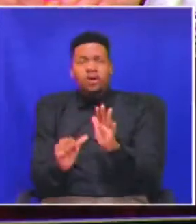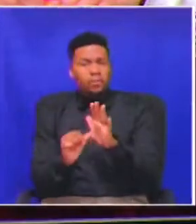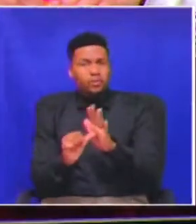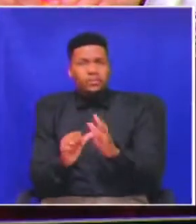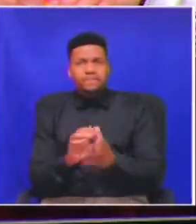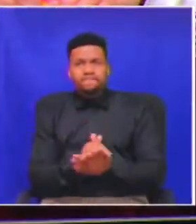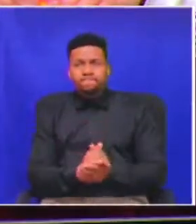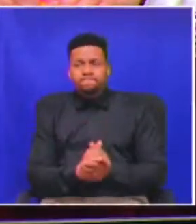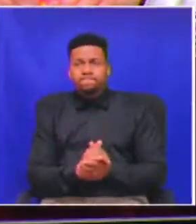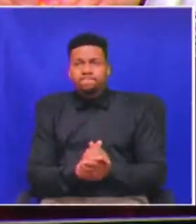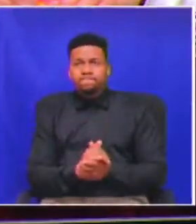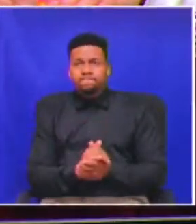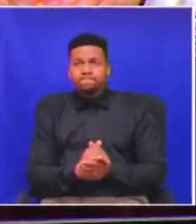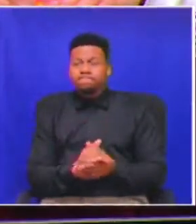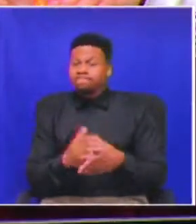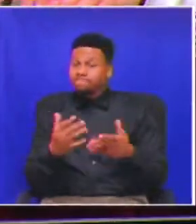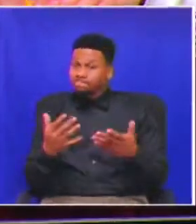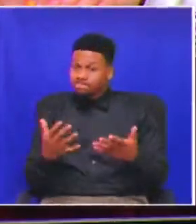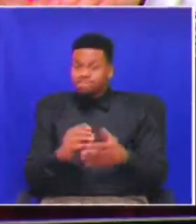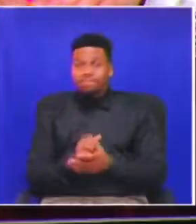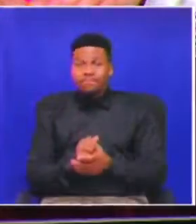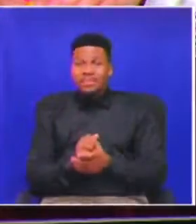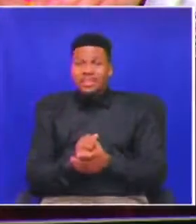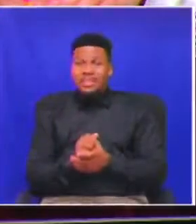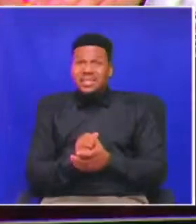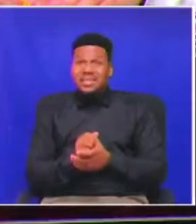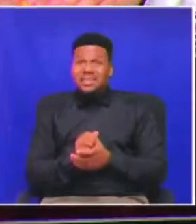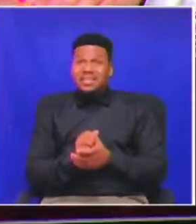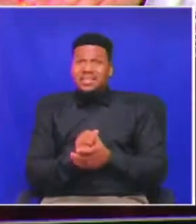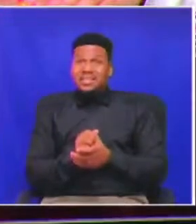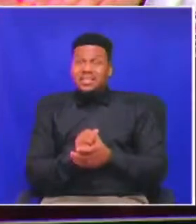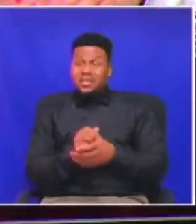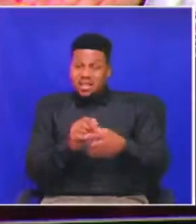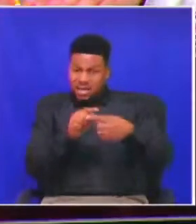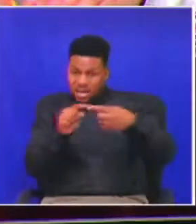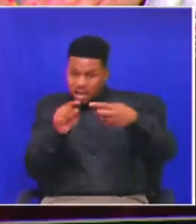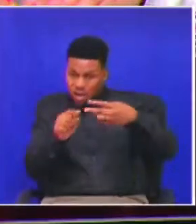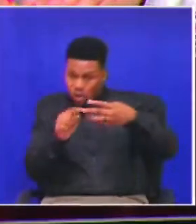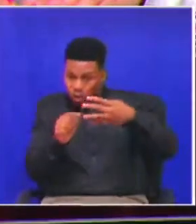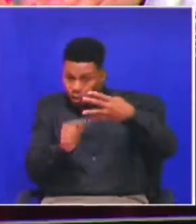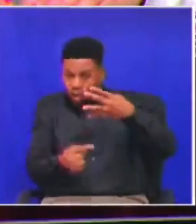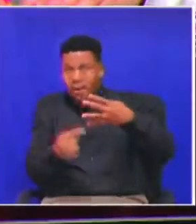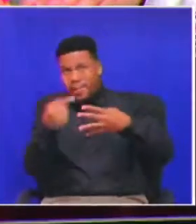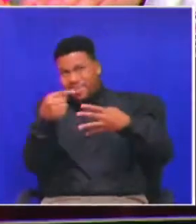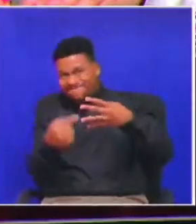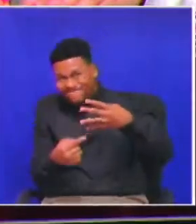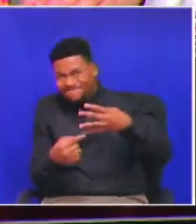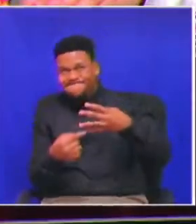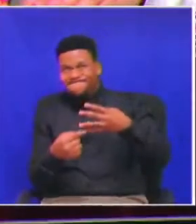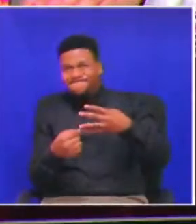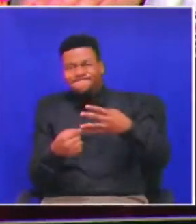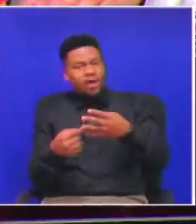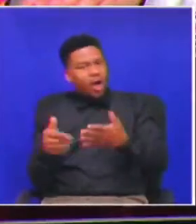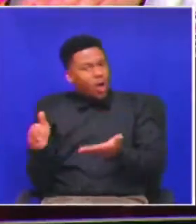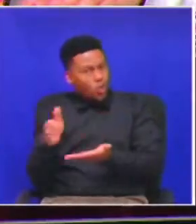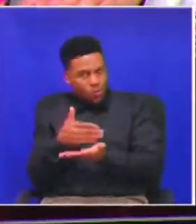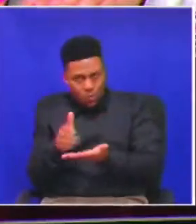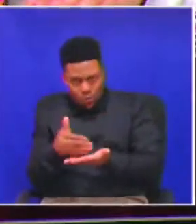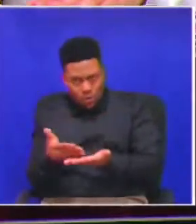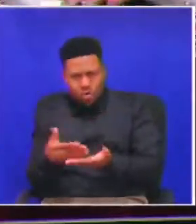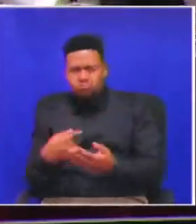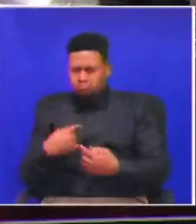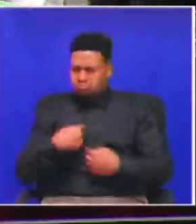But although there are no requirements in law to do so, I decided